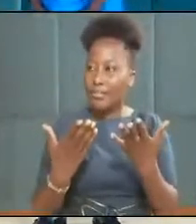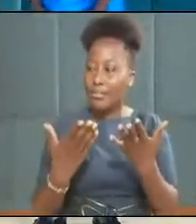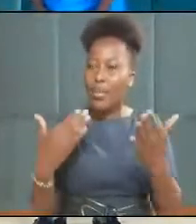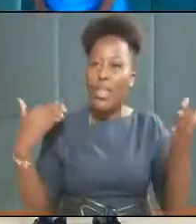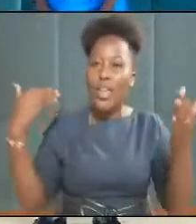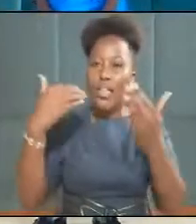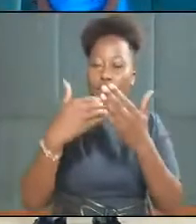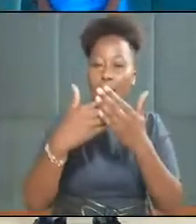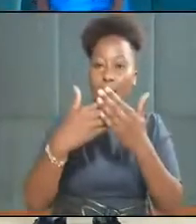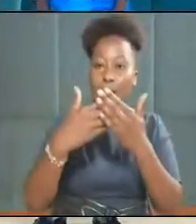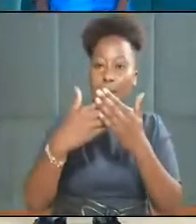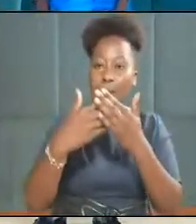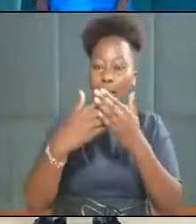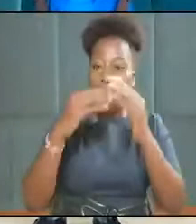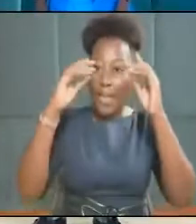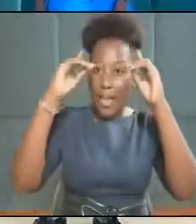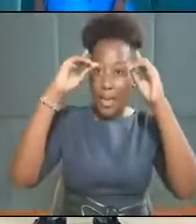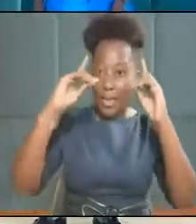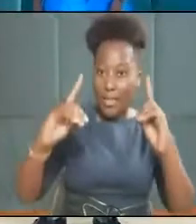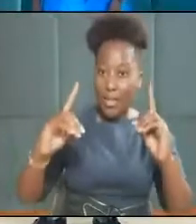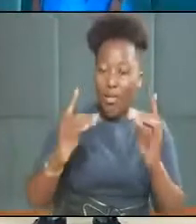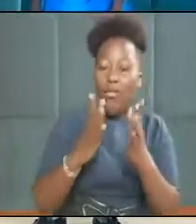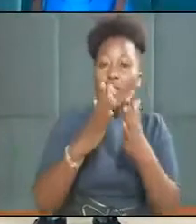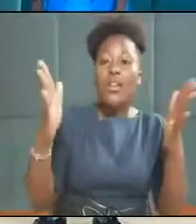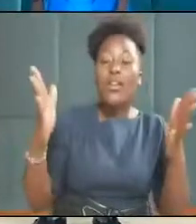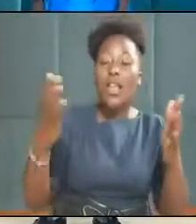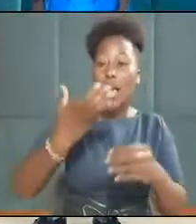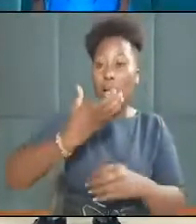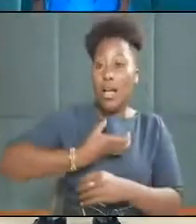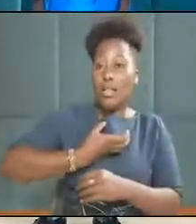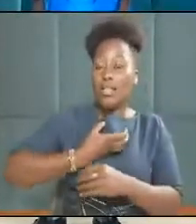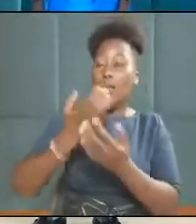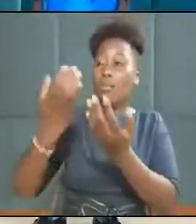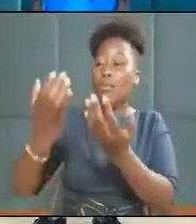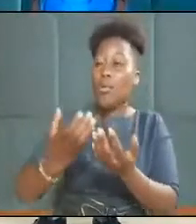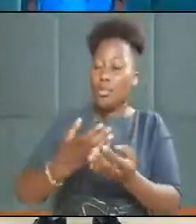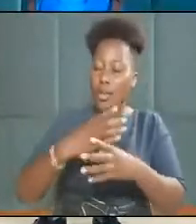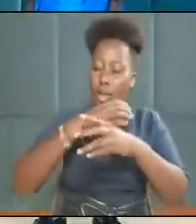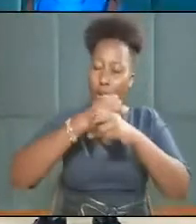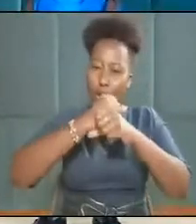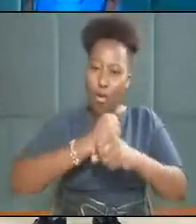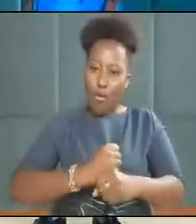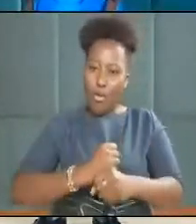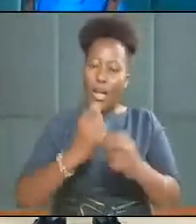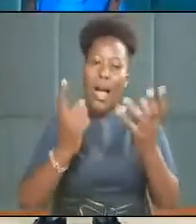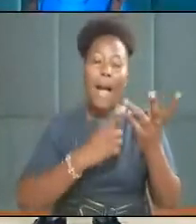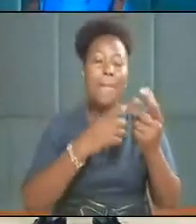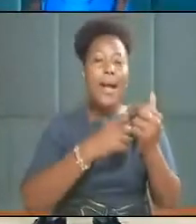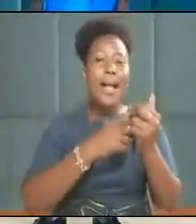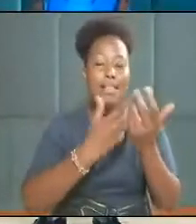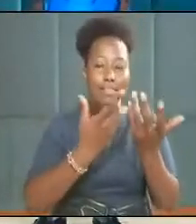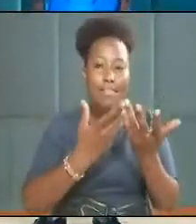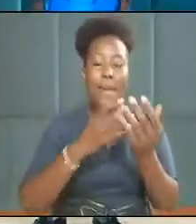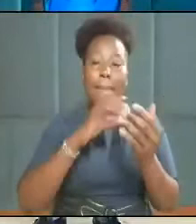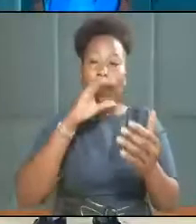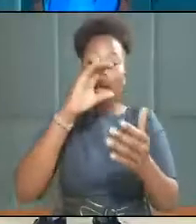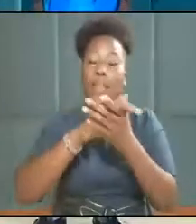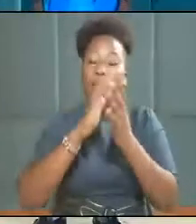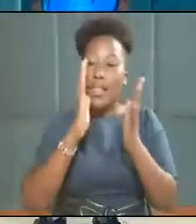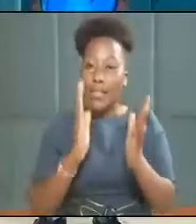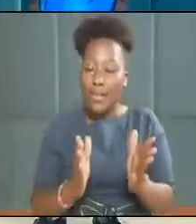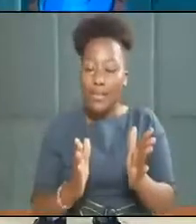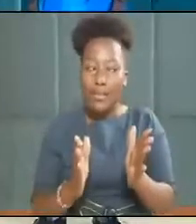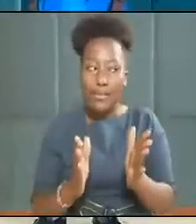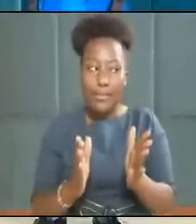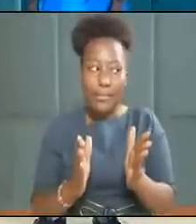far-reaching decision of the general council brought confidence among the Gentile believers, and the cause of God